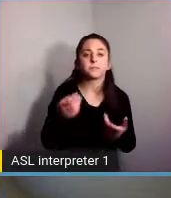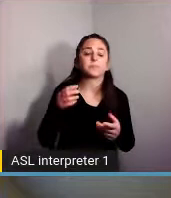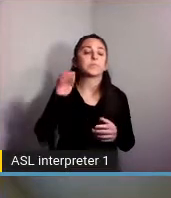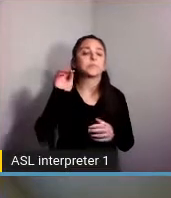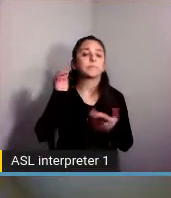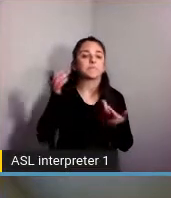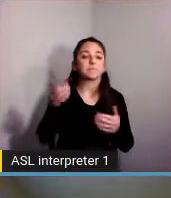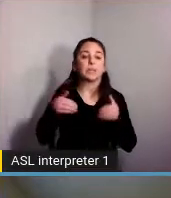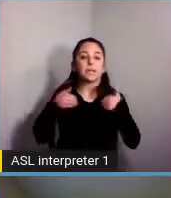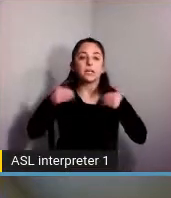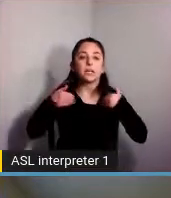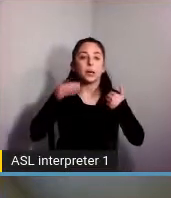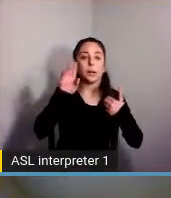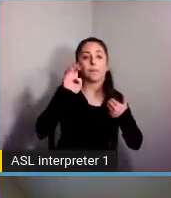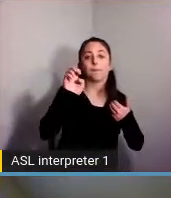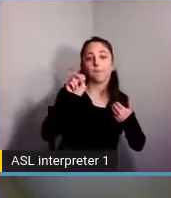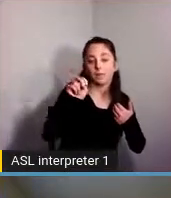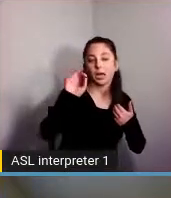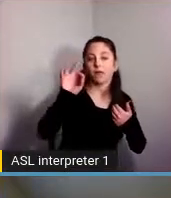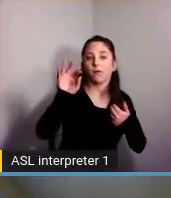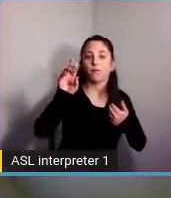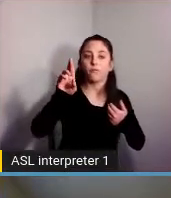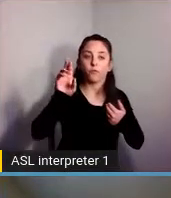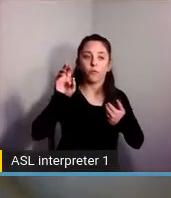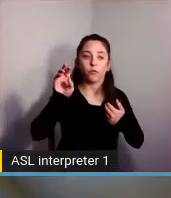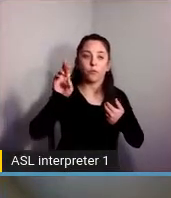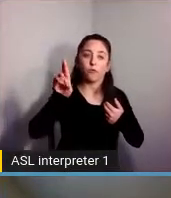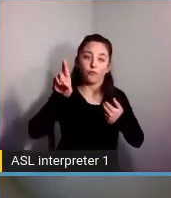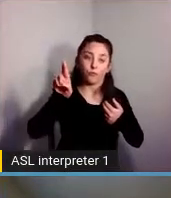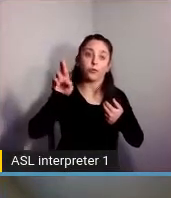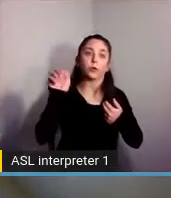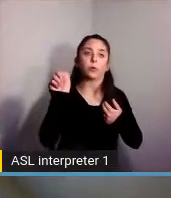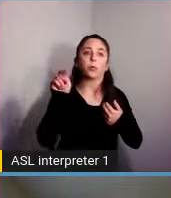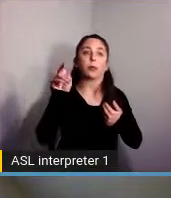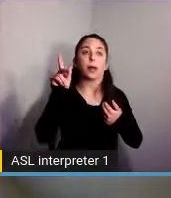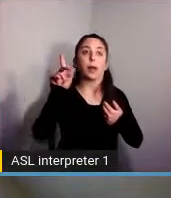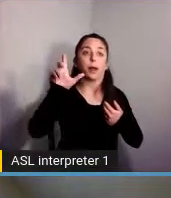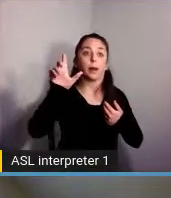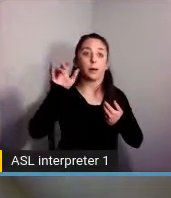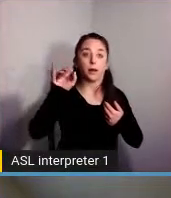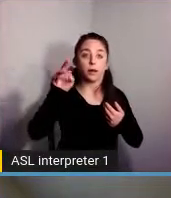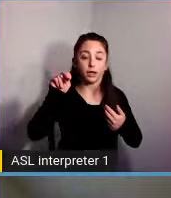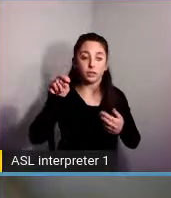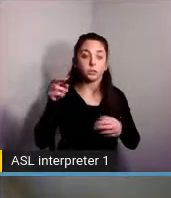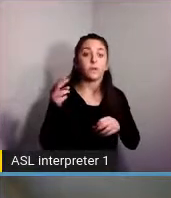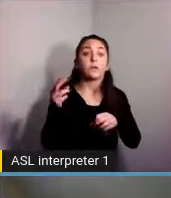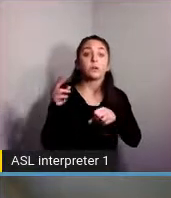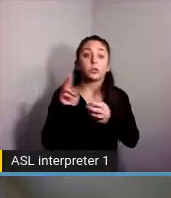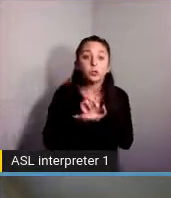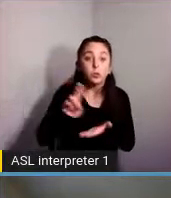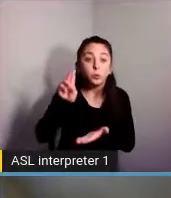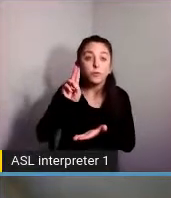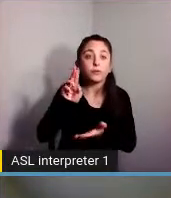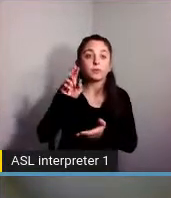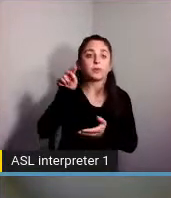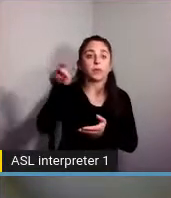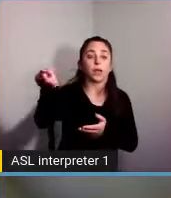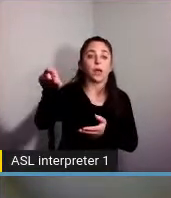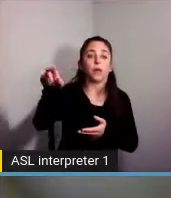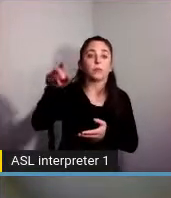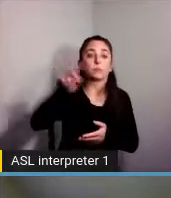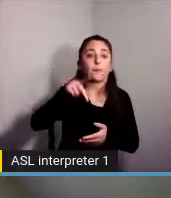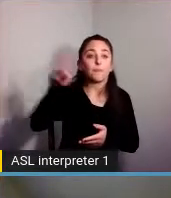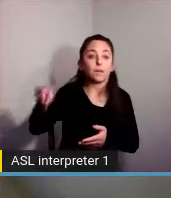Franklin was made from digitization, 3D printing, and loss effects casting. This was for the University of Pennsylvania.